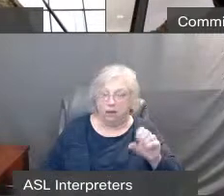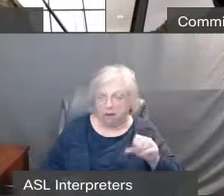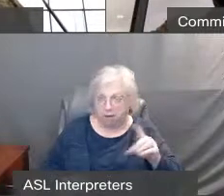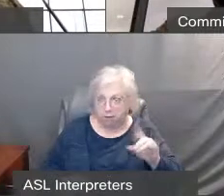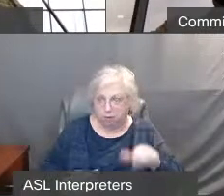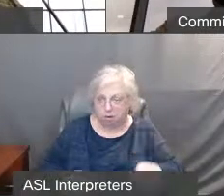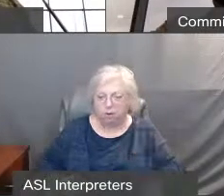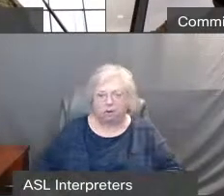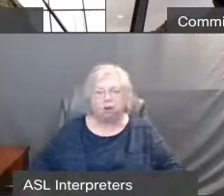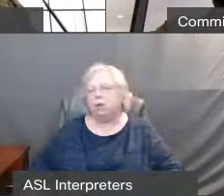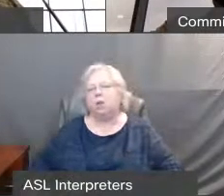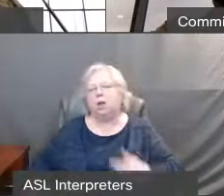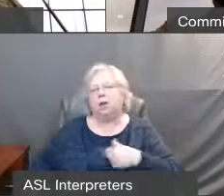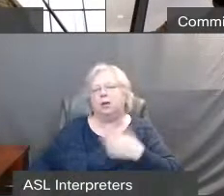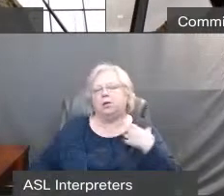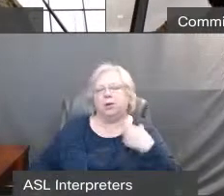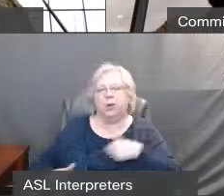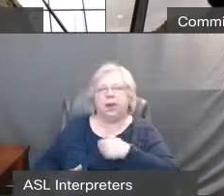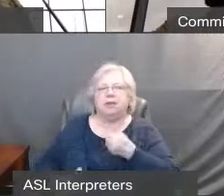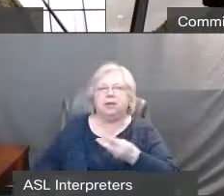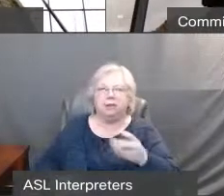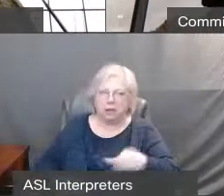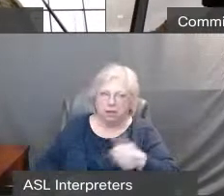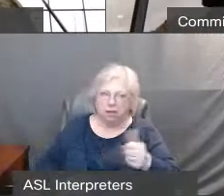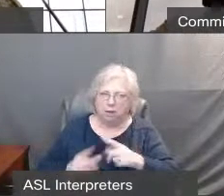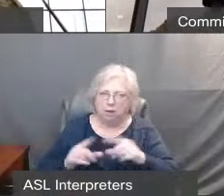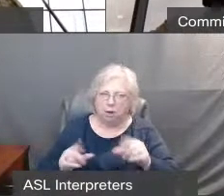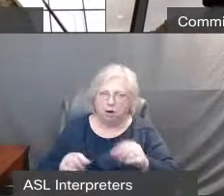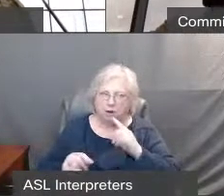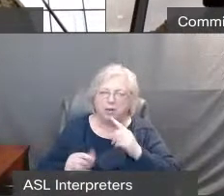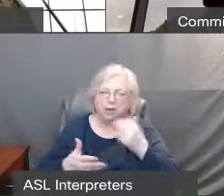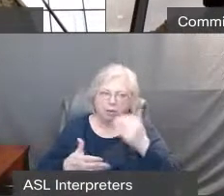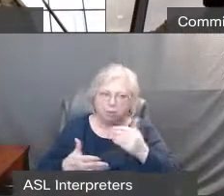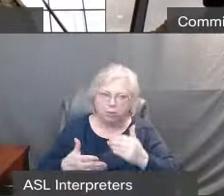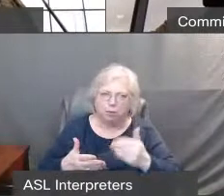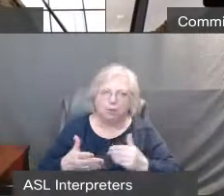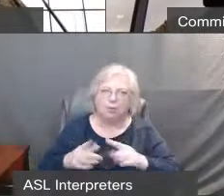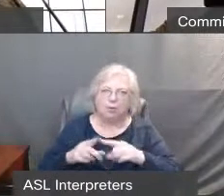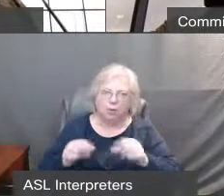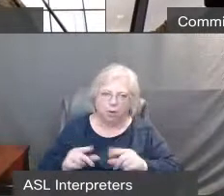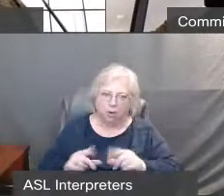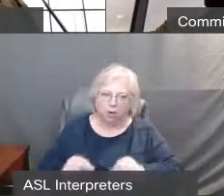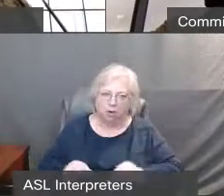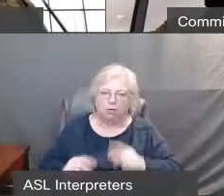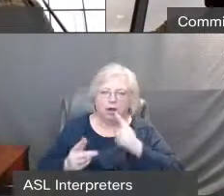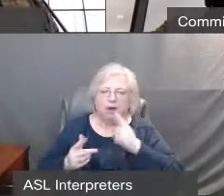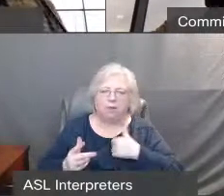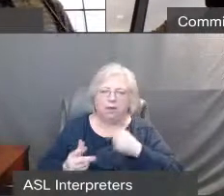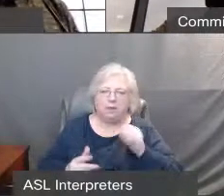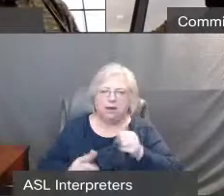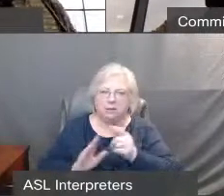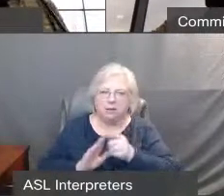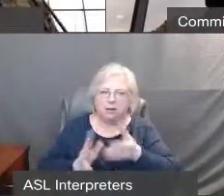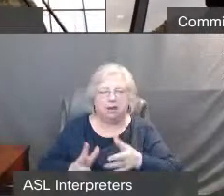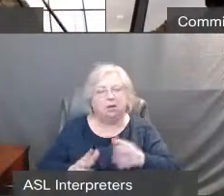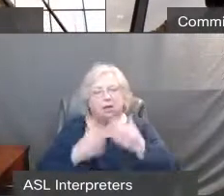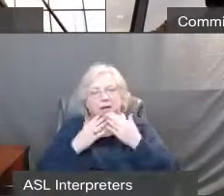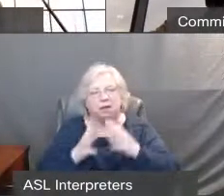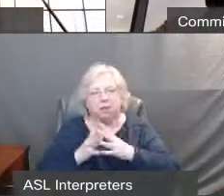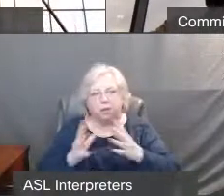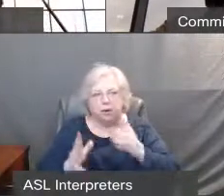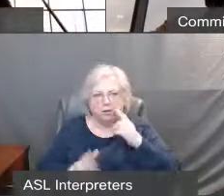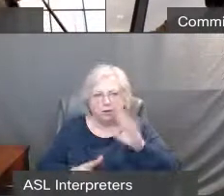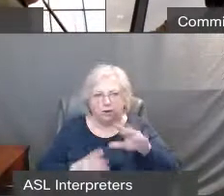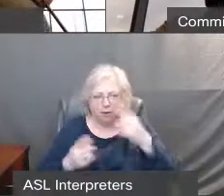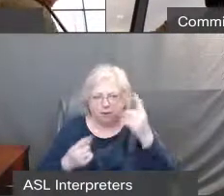Well, we've got several other cards listed. Let me get through those cards and then we'll look at our time. We're right about 10 minutes already. Okay. Thank you very much for your consideration.